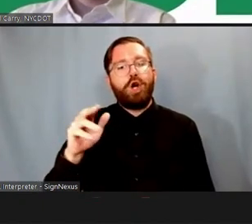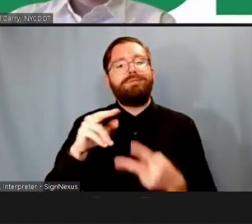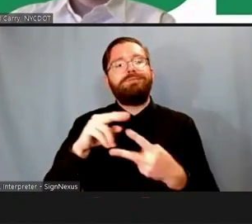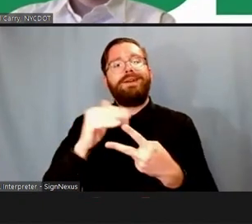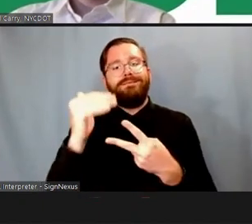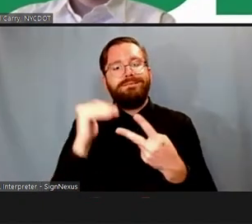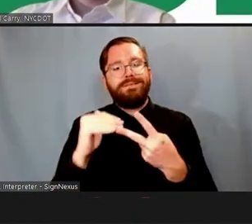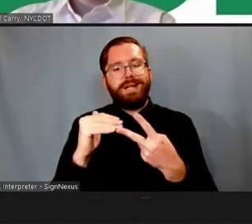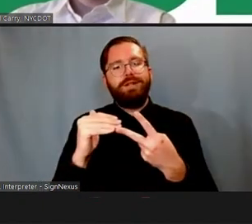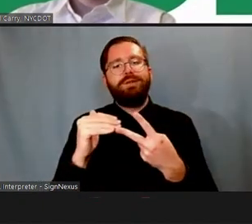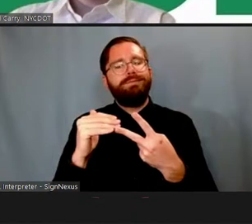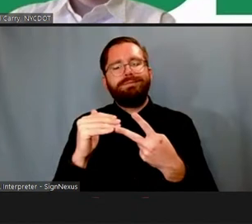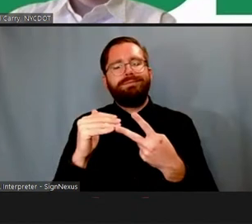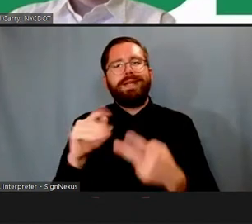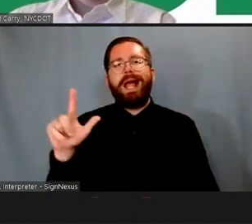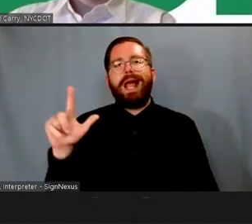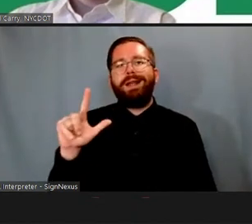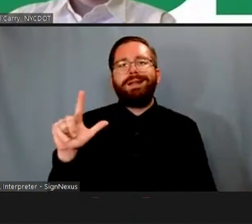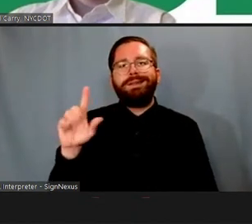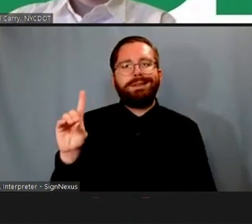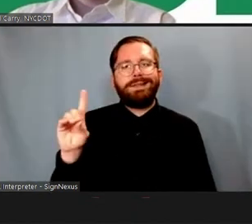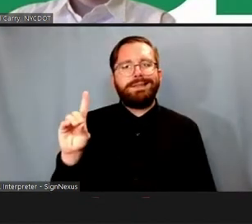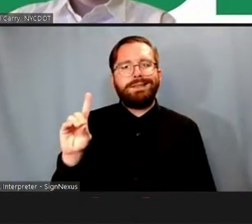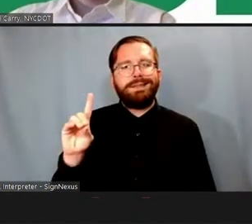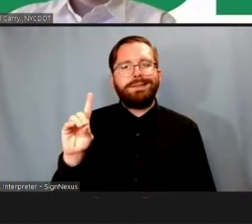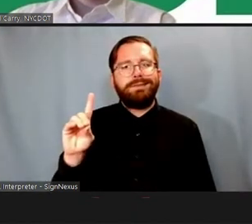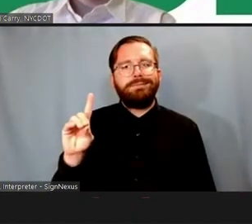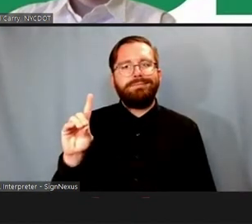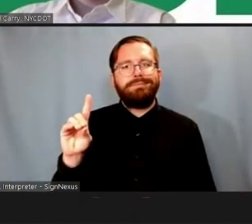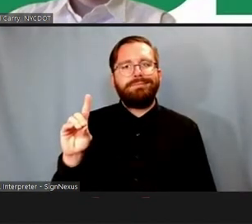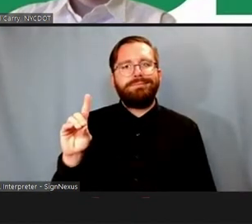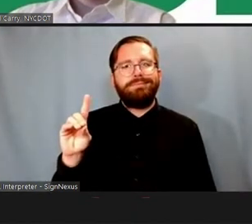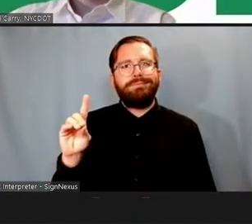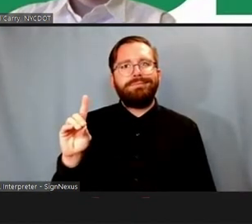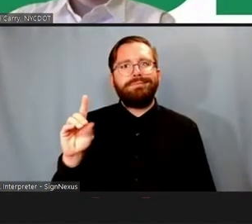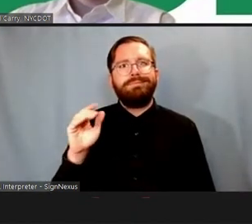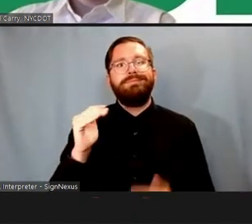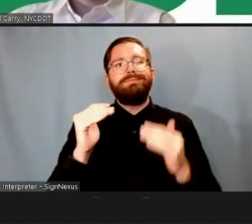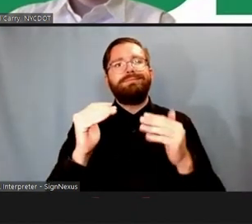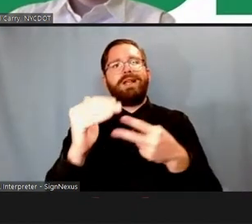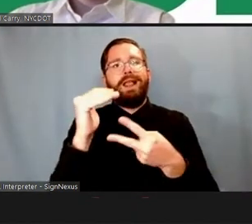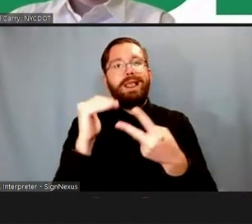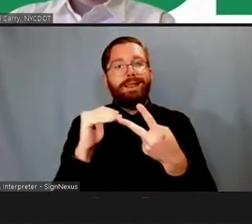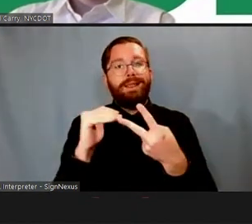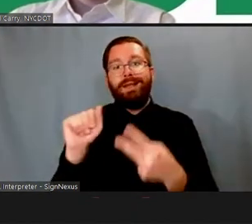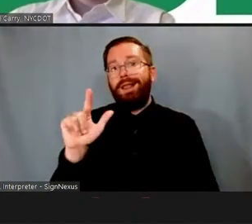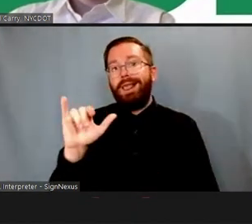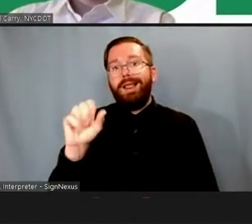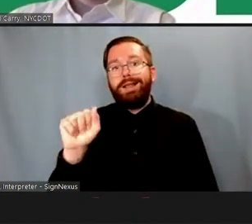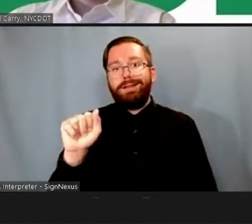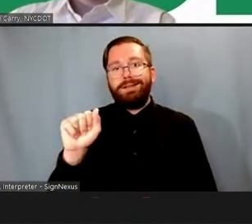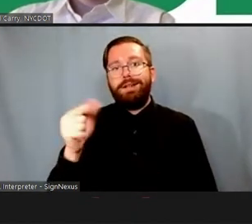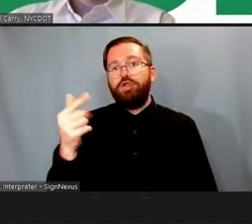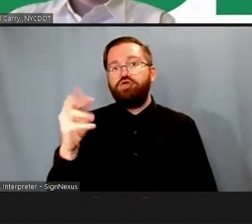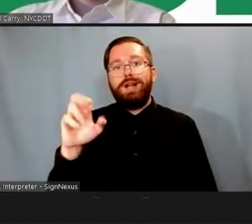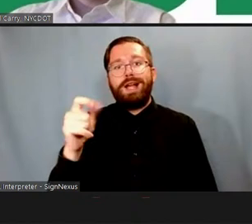our next speaker is ld followed by eliza gregory